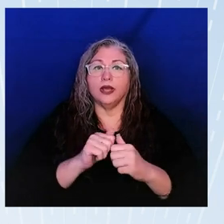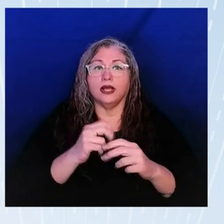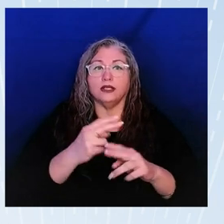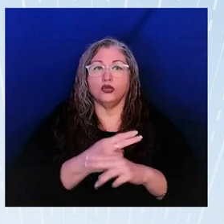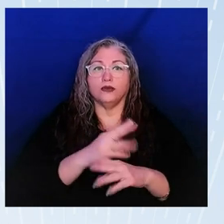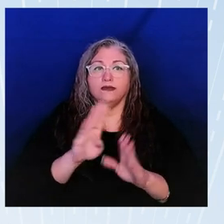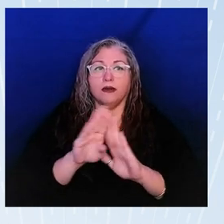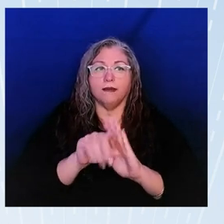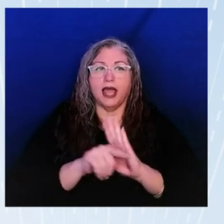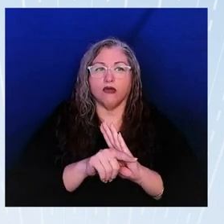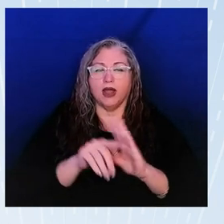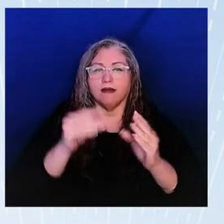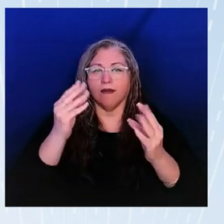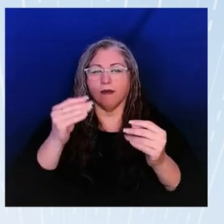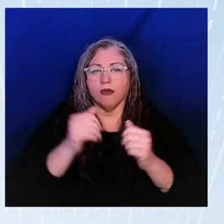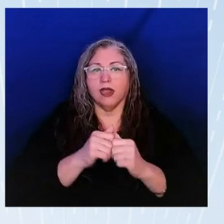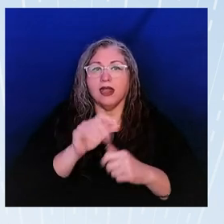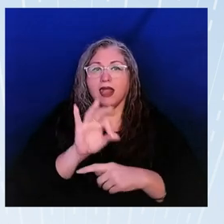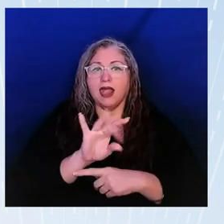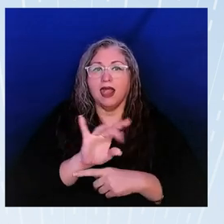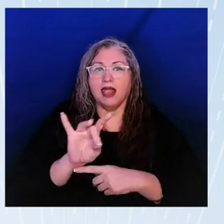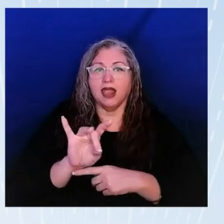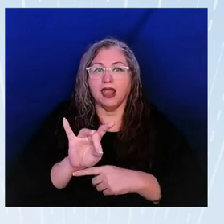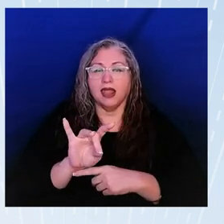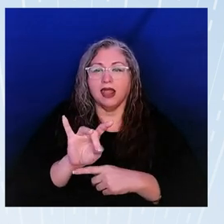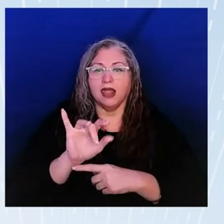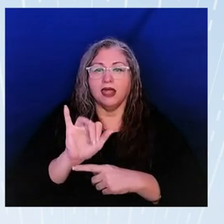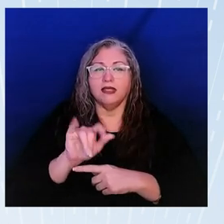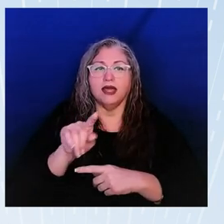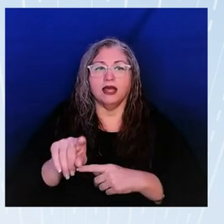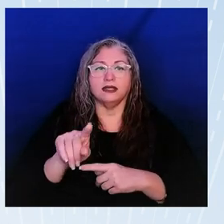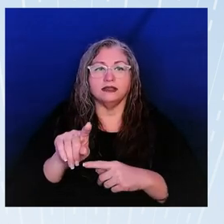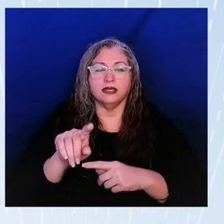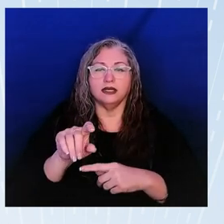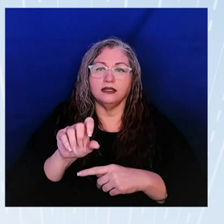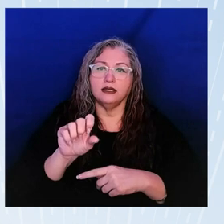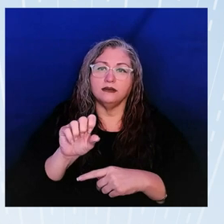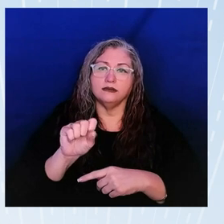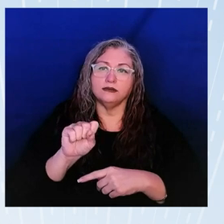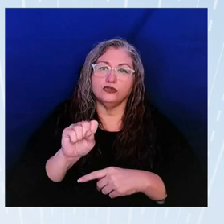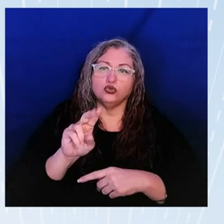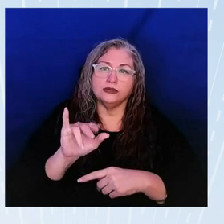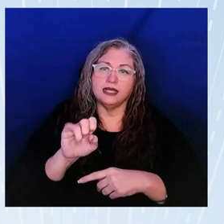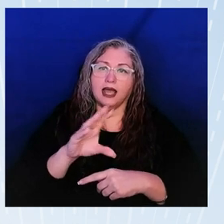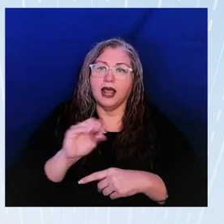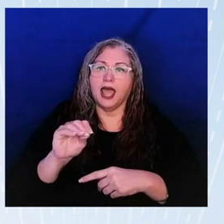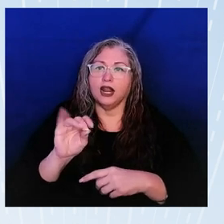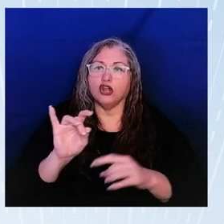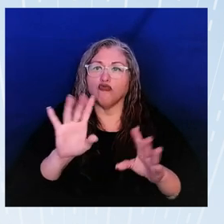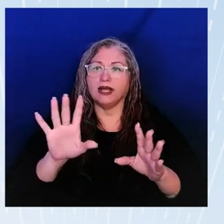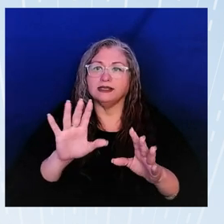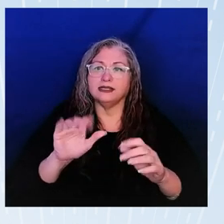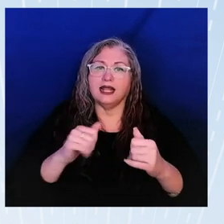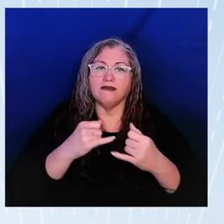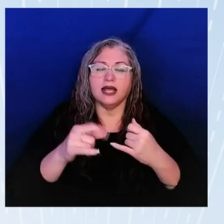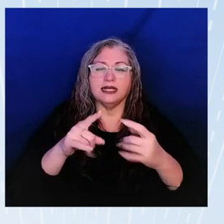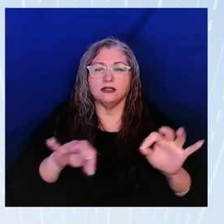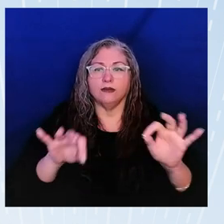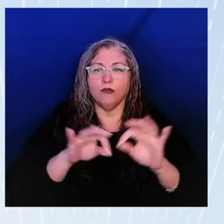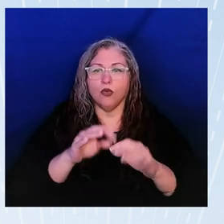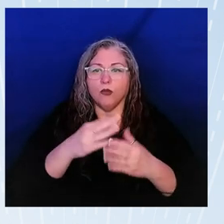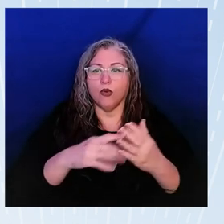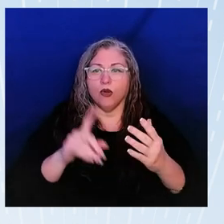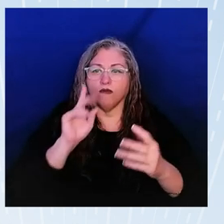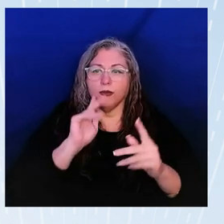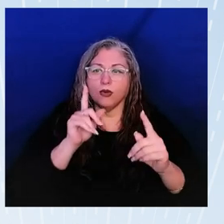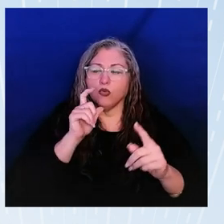rationale. The 988 Suicide and Crisis Hotline is a vital source for individuals experiencing